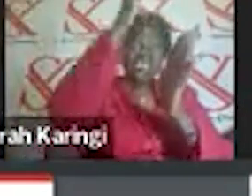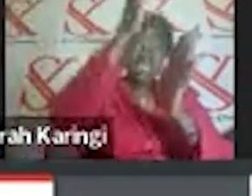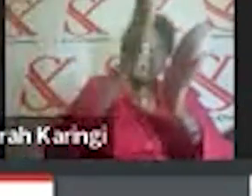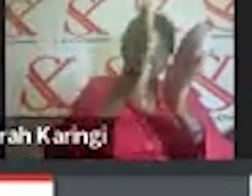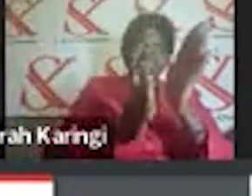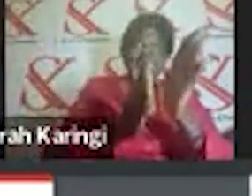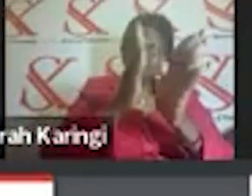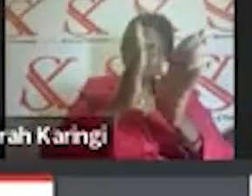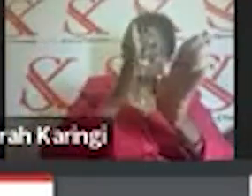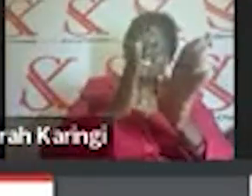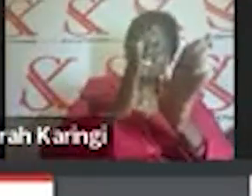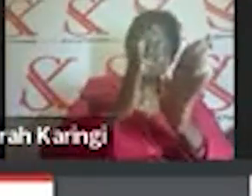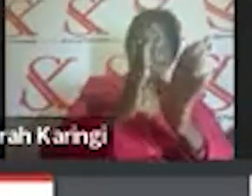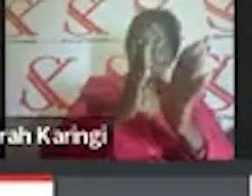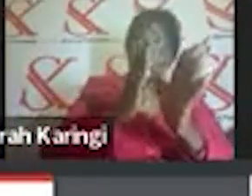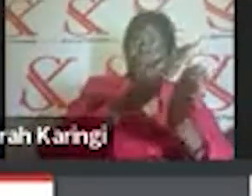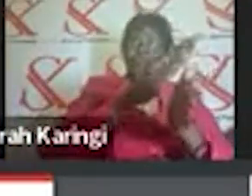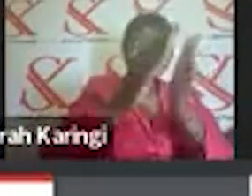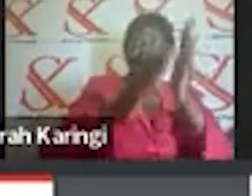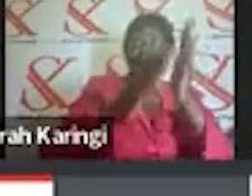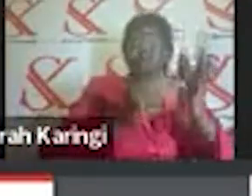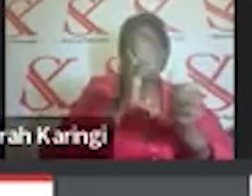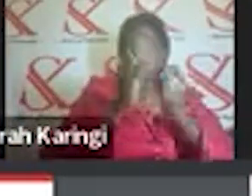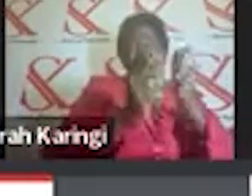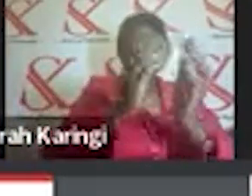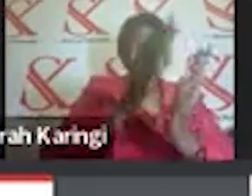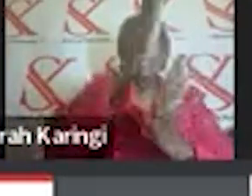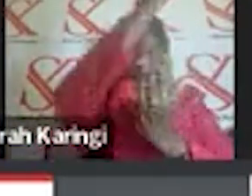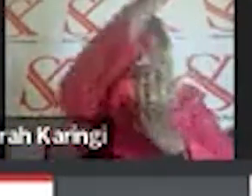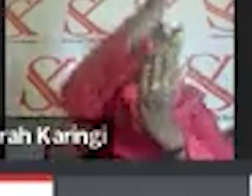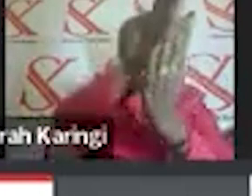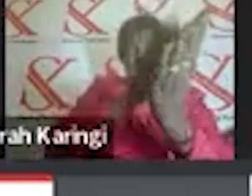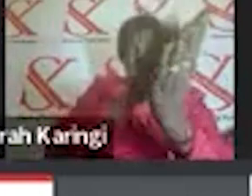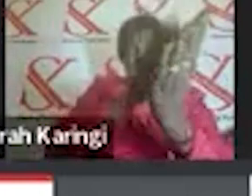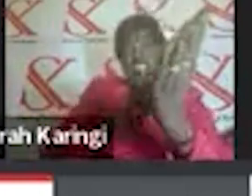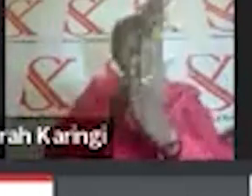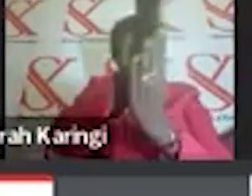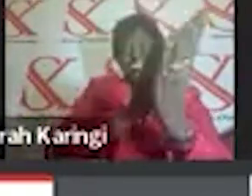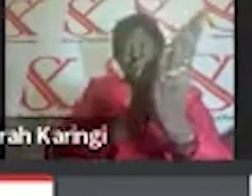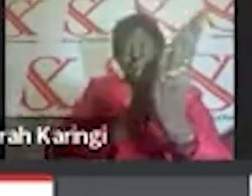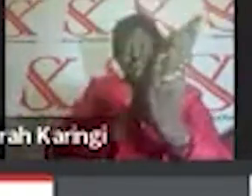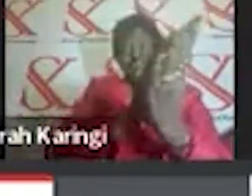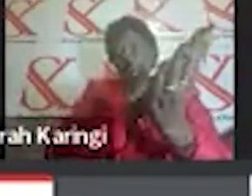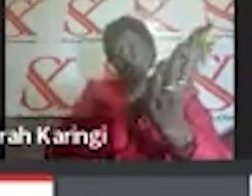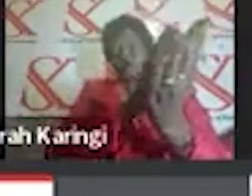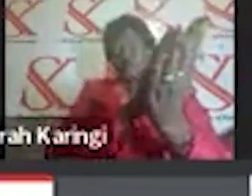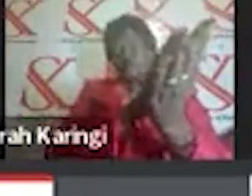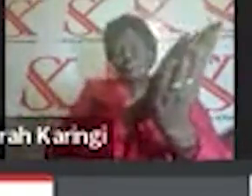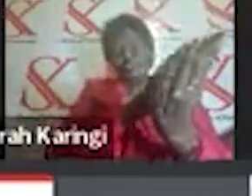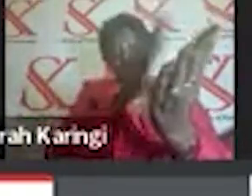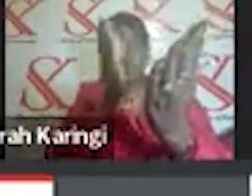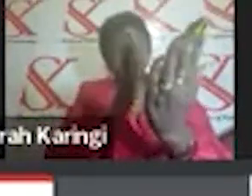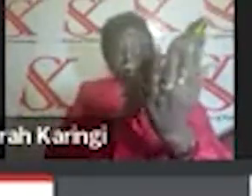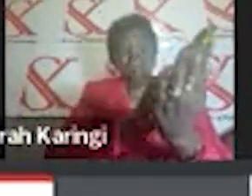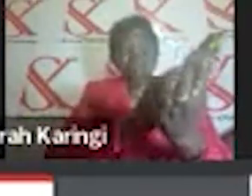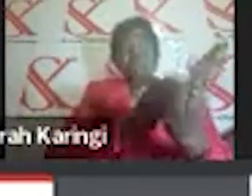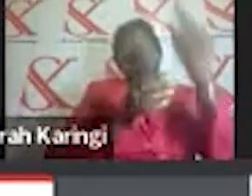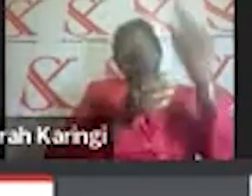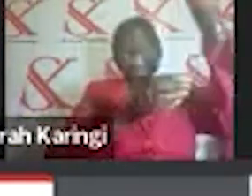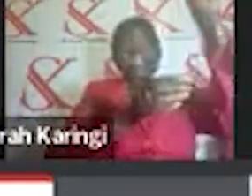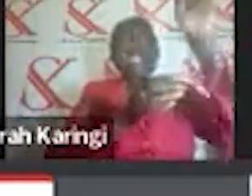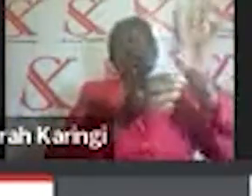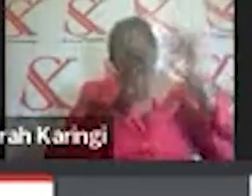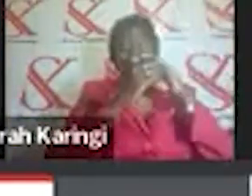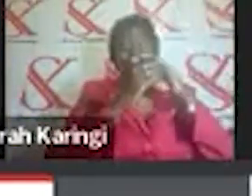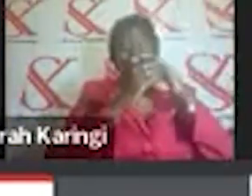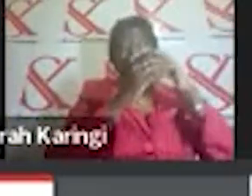that becomes like, of course, it's like when you find that when people are running and then they start line, of course, that you're supposed to cross. It's like when you